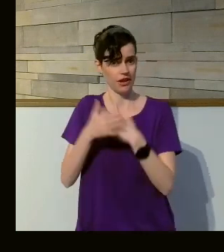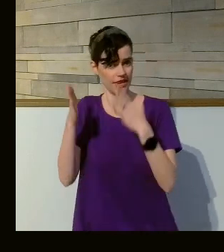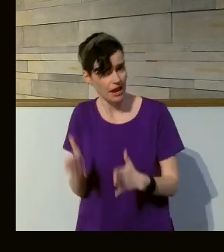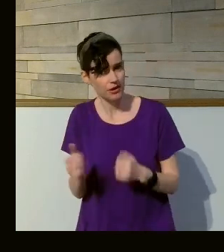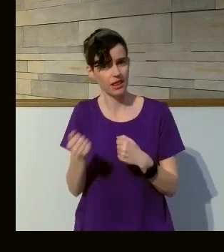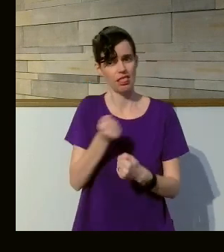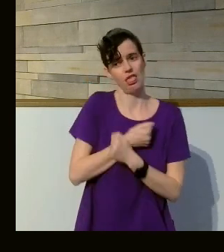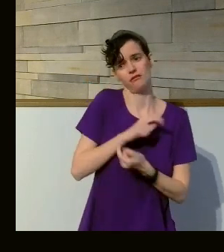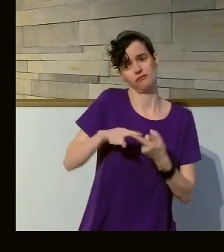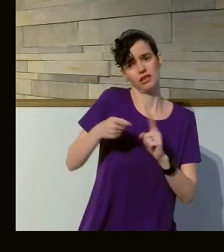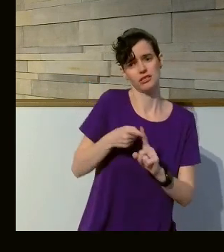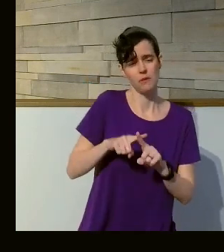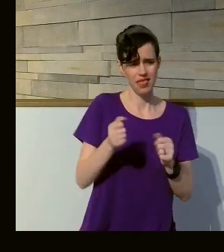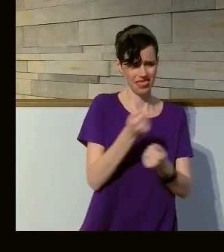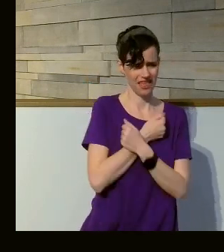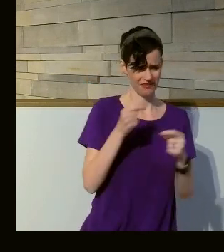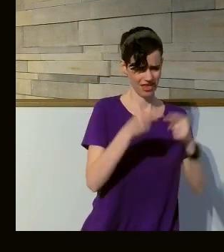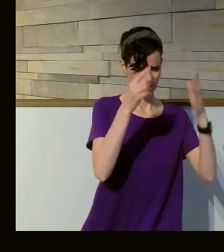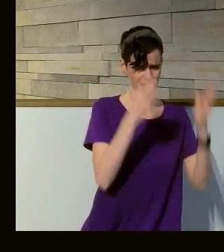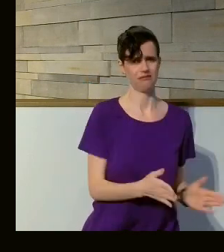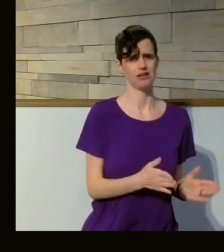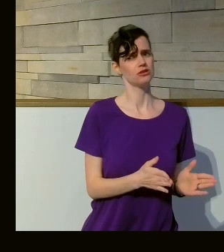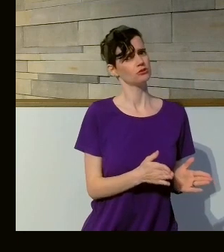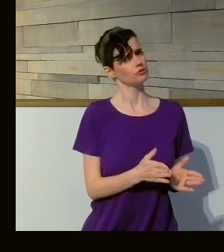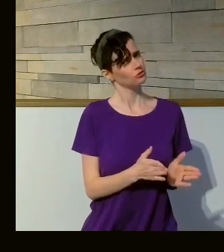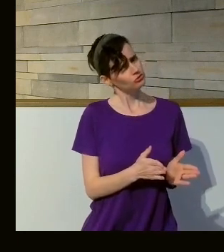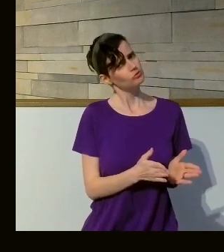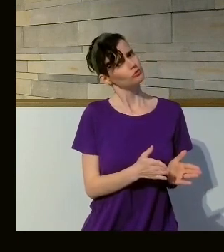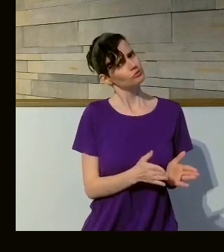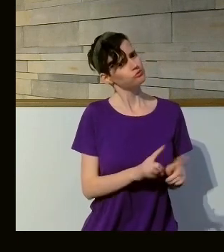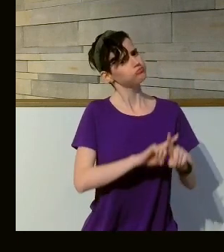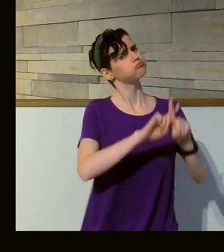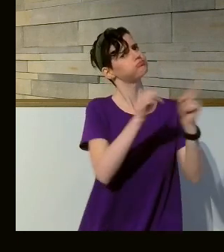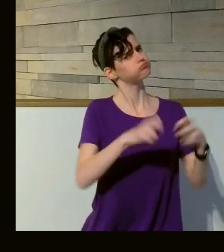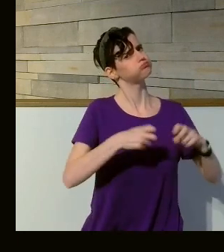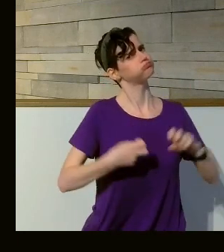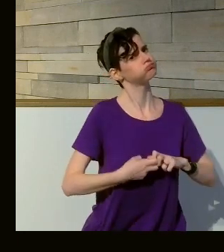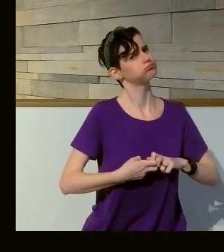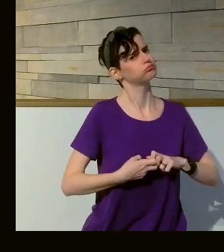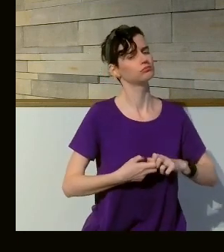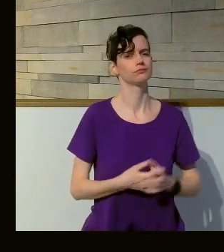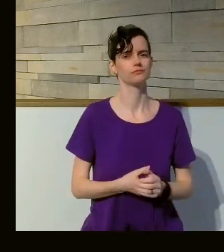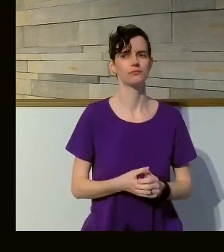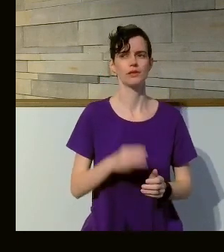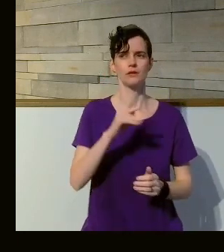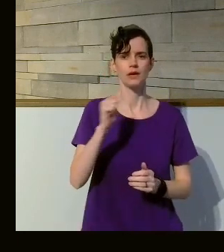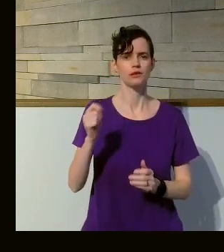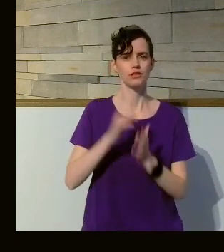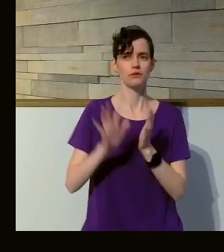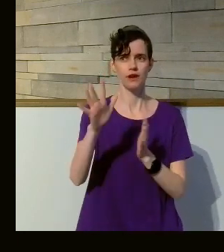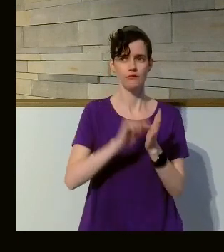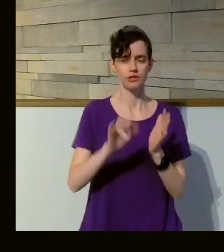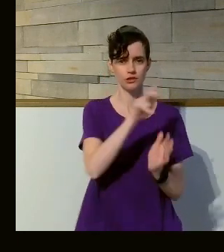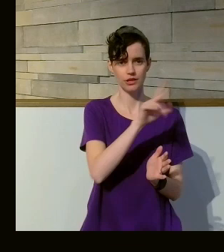when we have to love our enemies, that is another issue entirely. So, Matthew chapter 5,